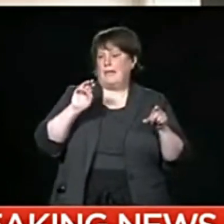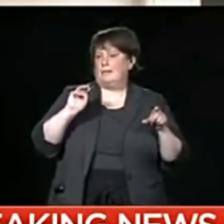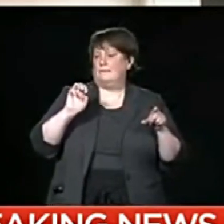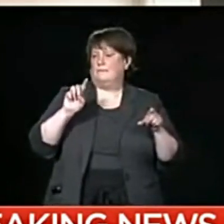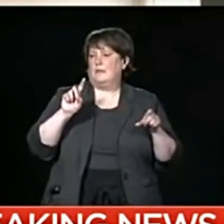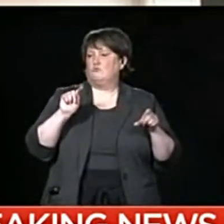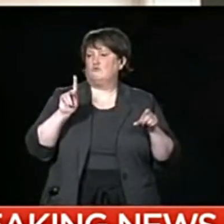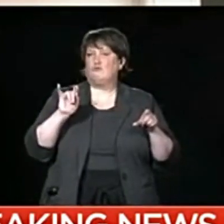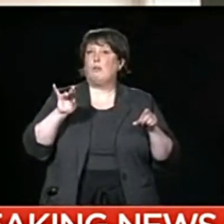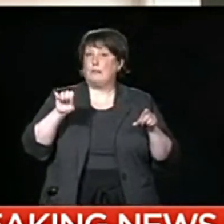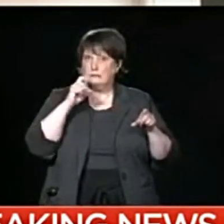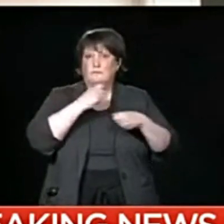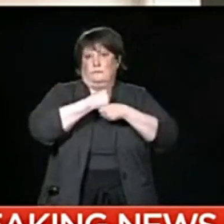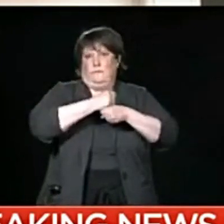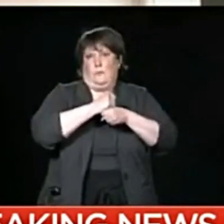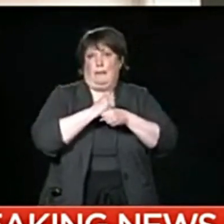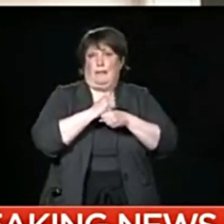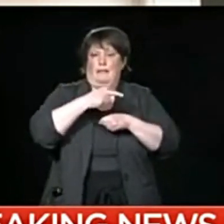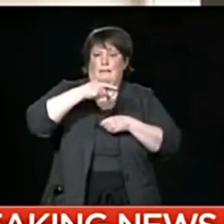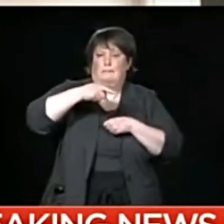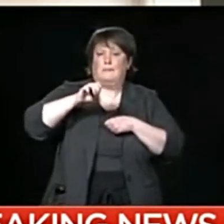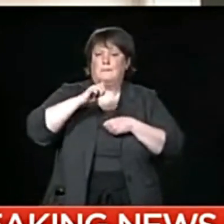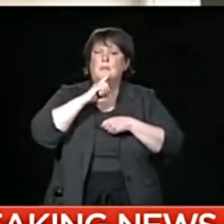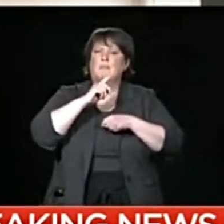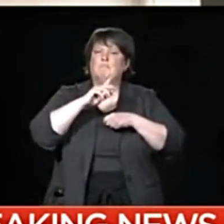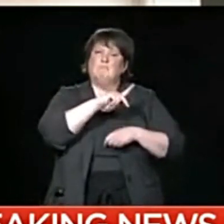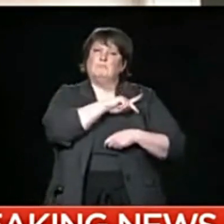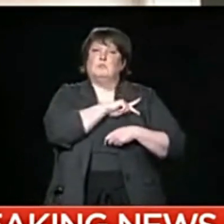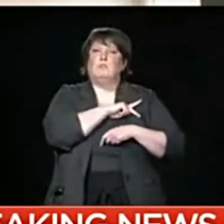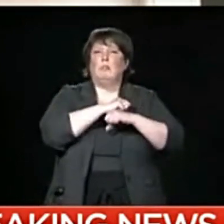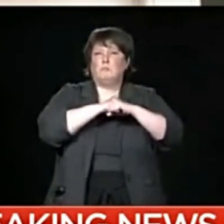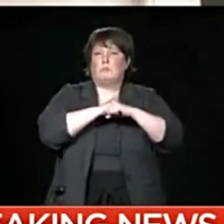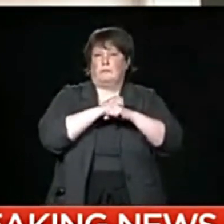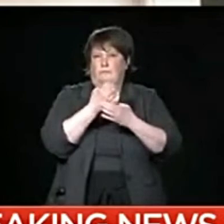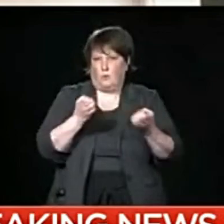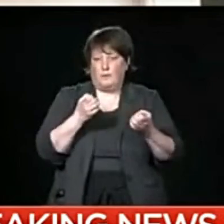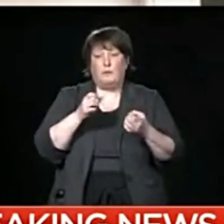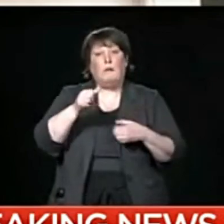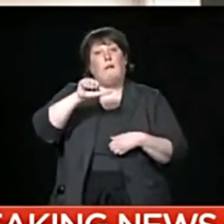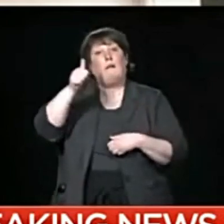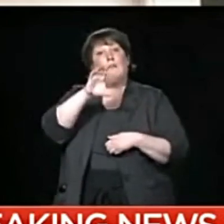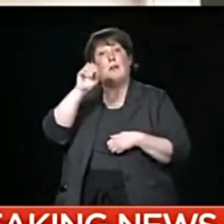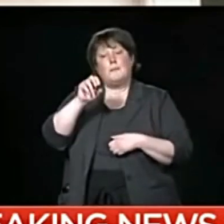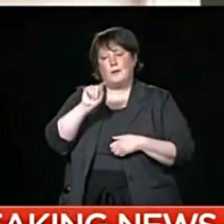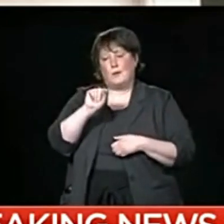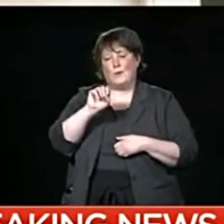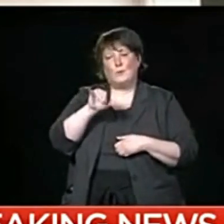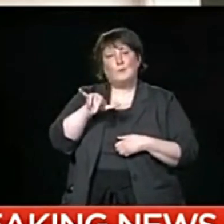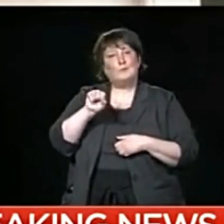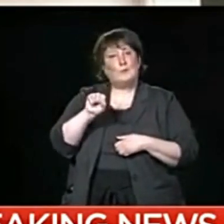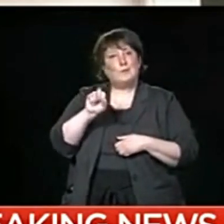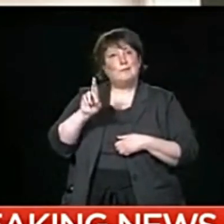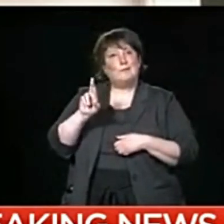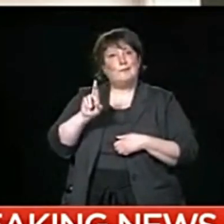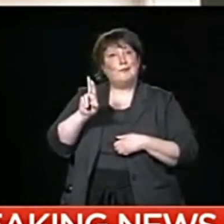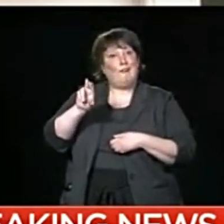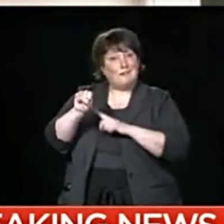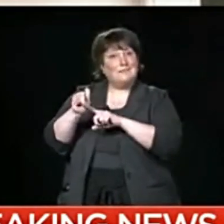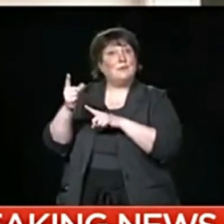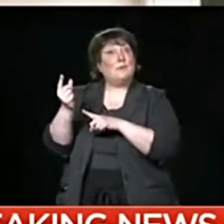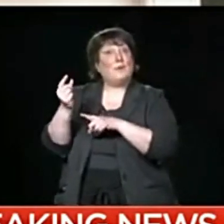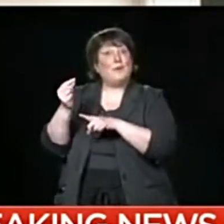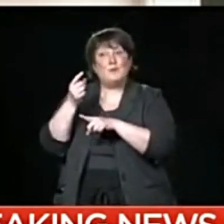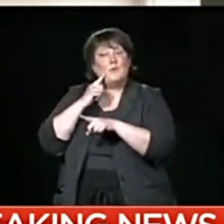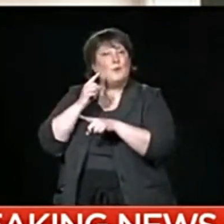PPE. And Toys R Us has also committed to provide baby monitors to Canadian